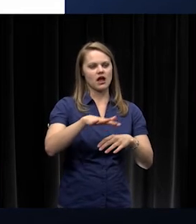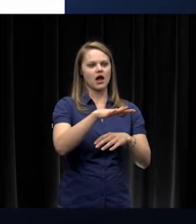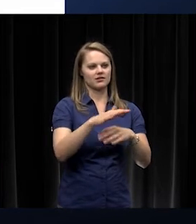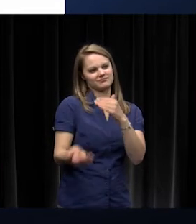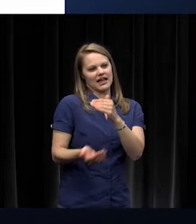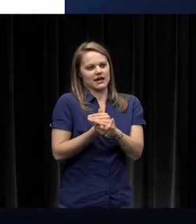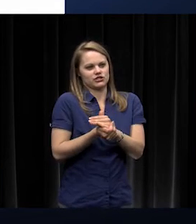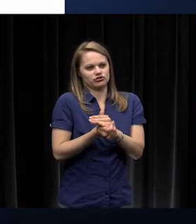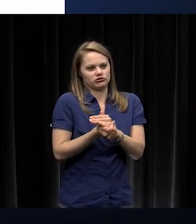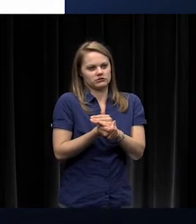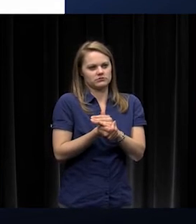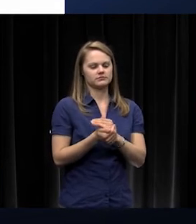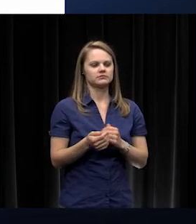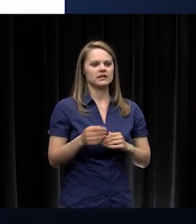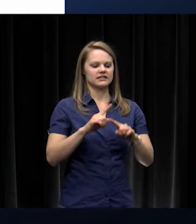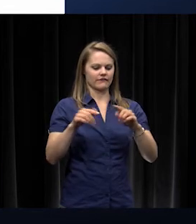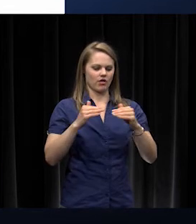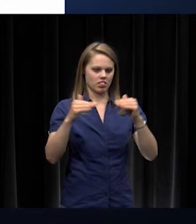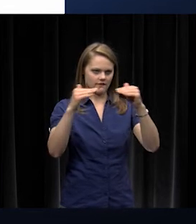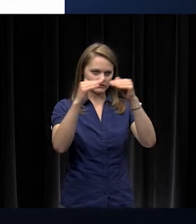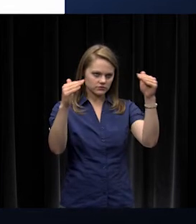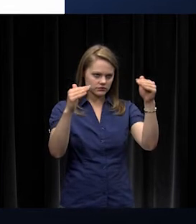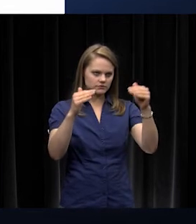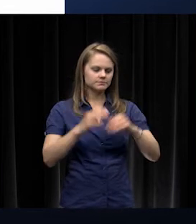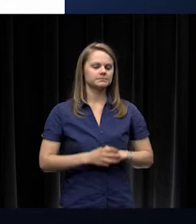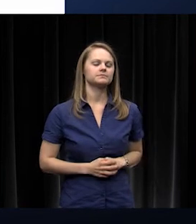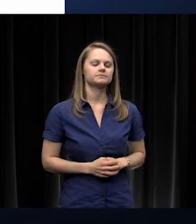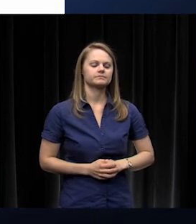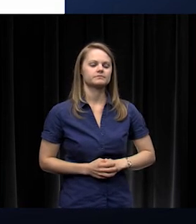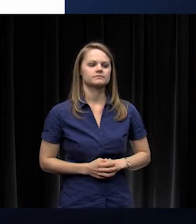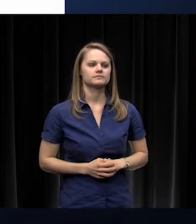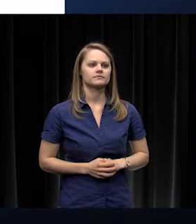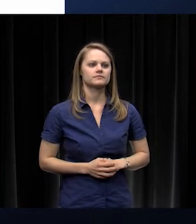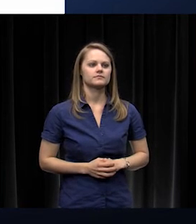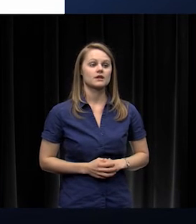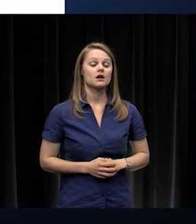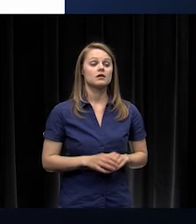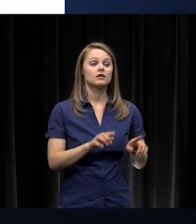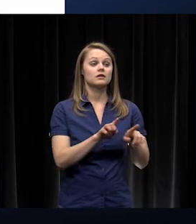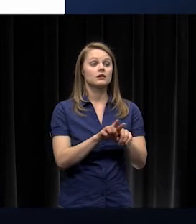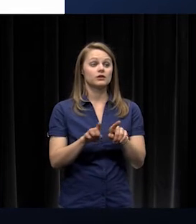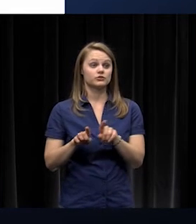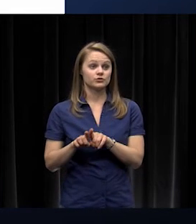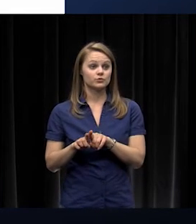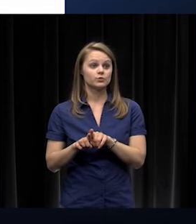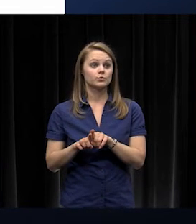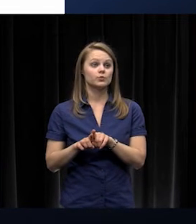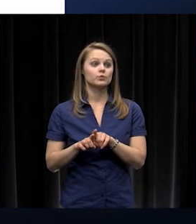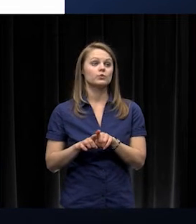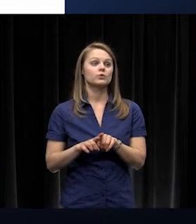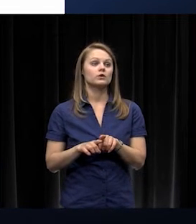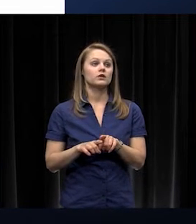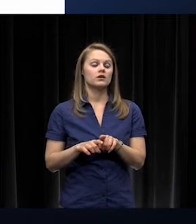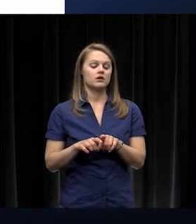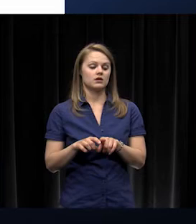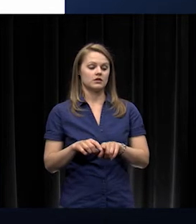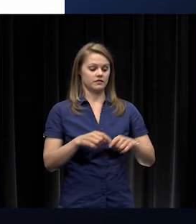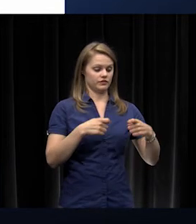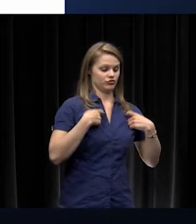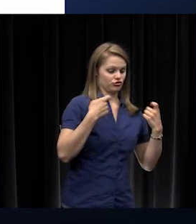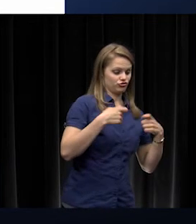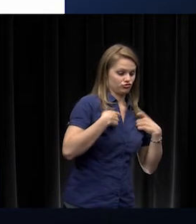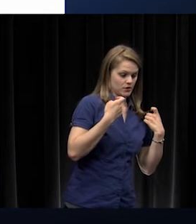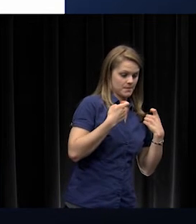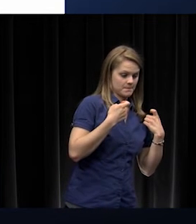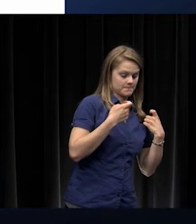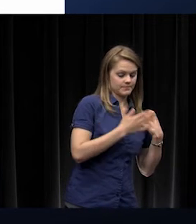levels. And you'll see it on some of the floor plans that come through. And then also we need to go into some of the transition spaces between the gym